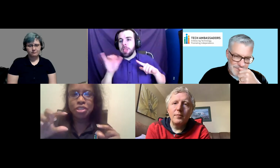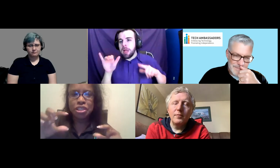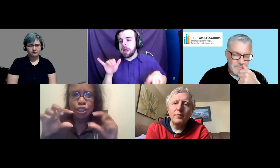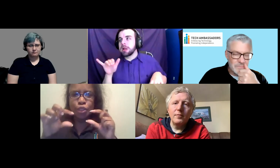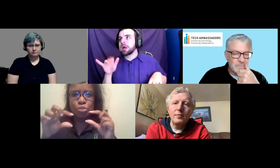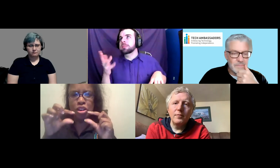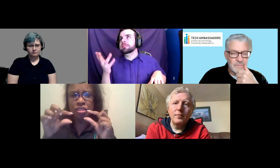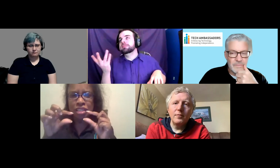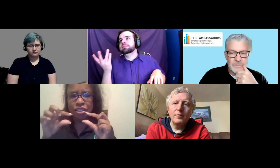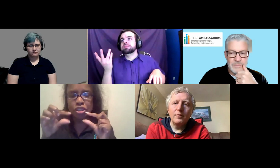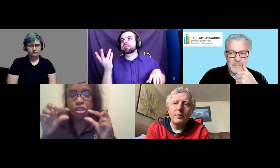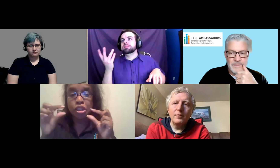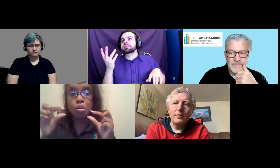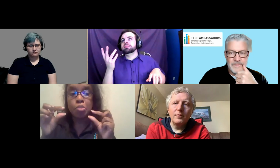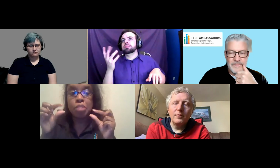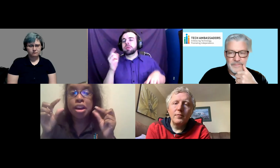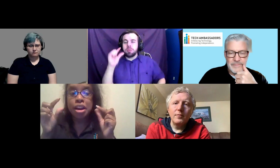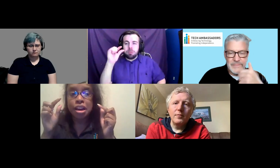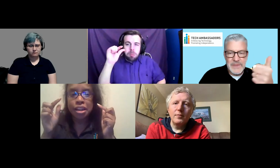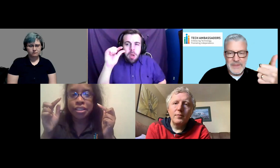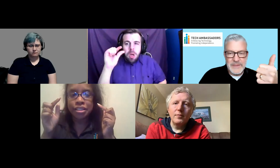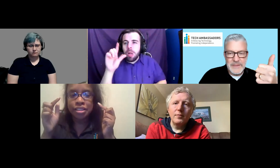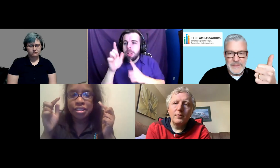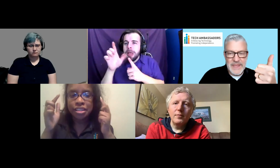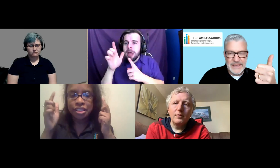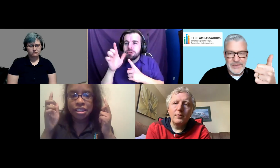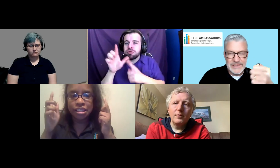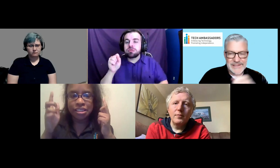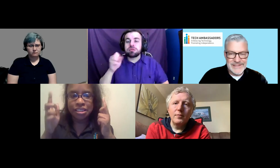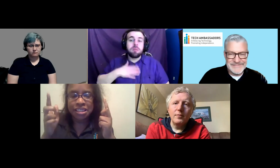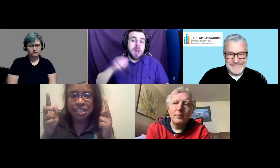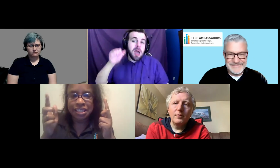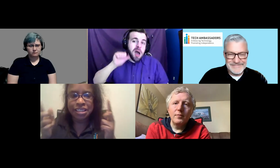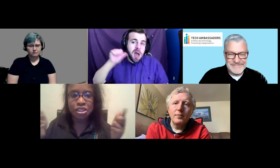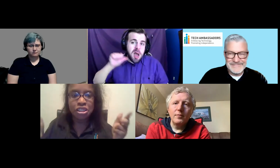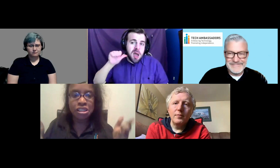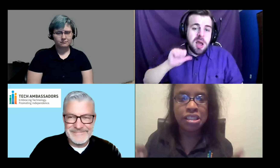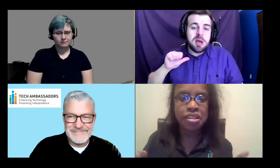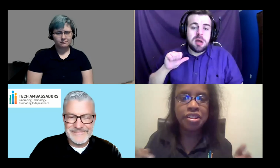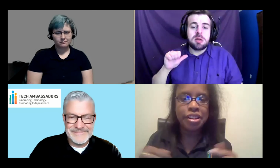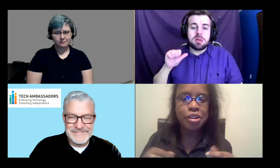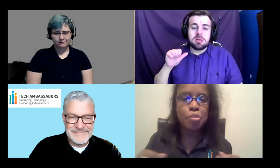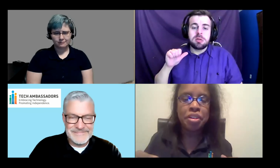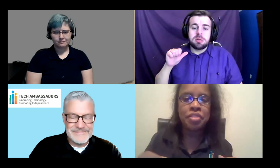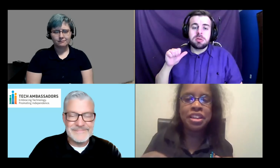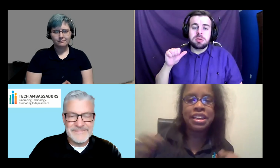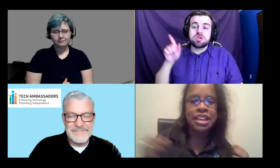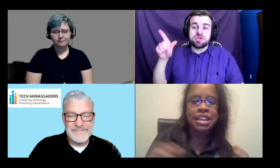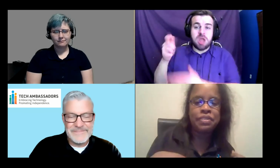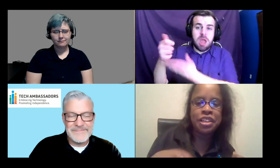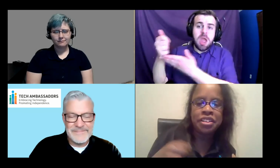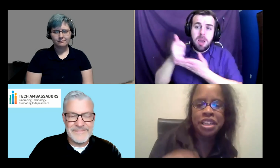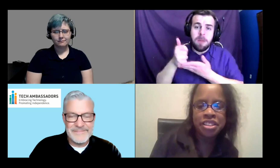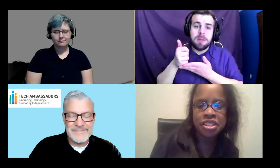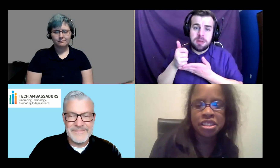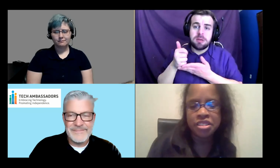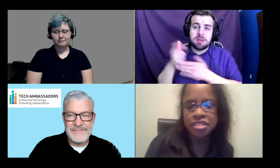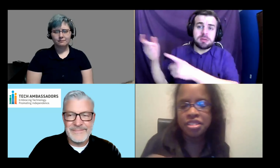it was in small letters. So my aunt Thanks, Chris. seen it and she helped me with it and gave me